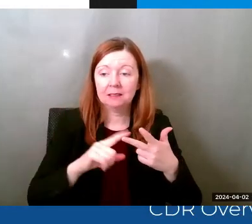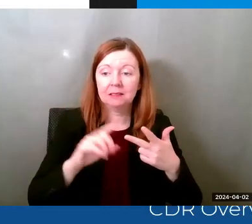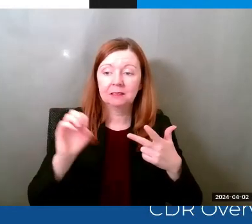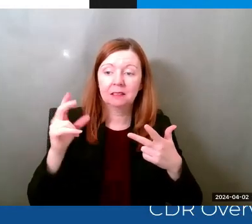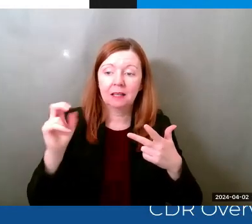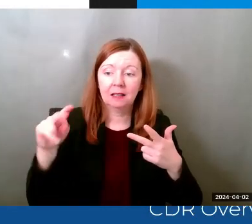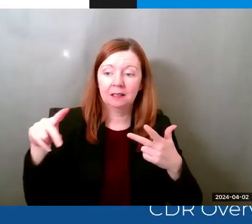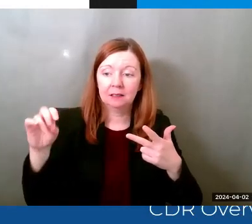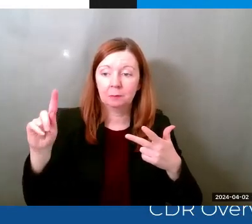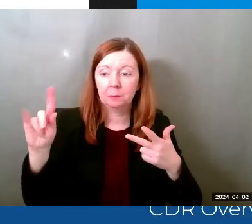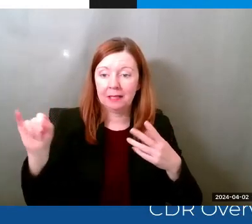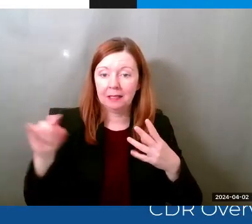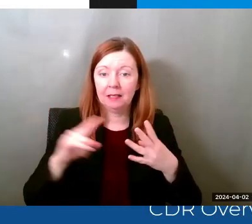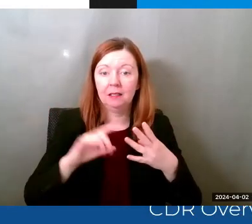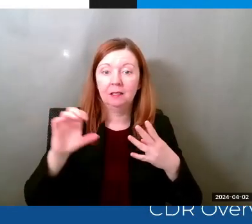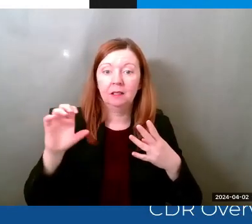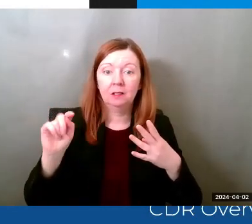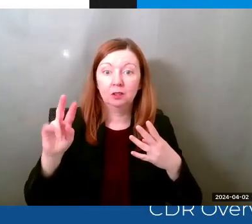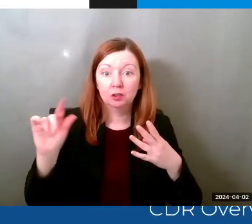Teresa Garcia.